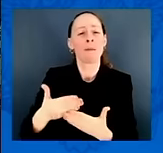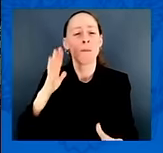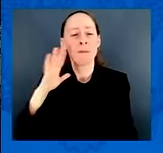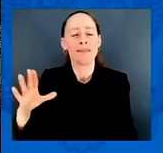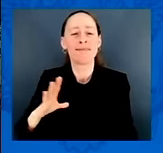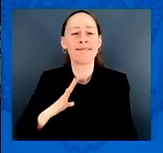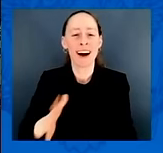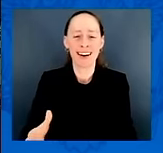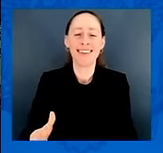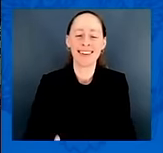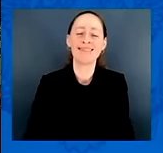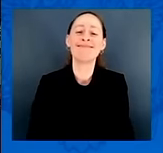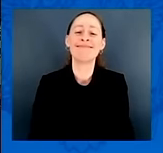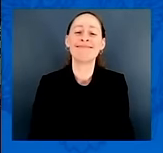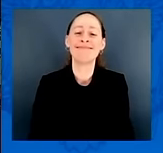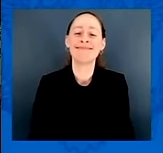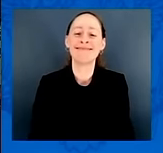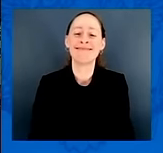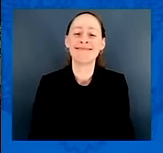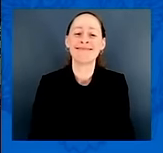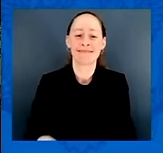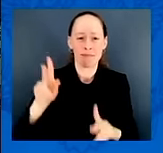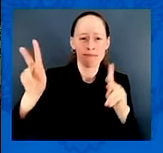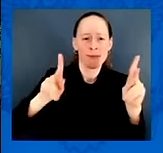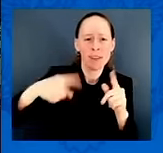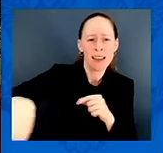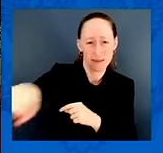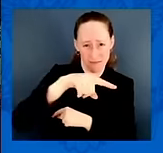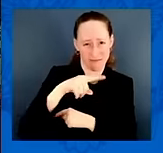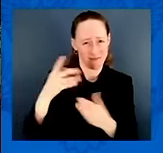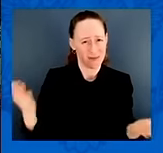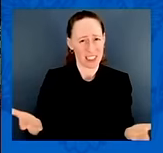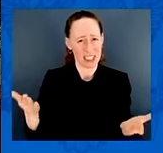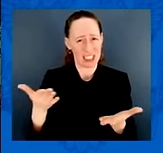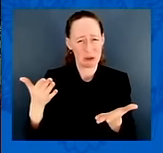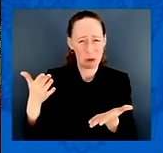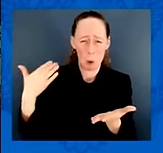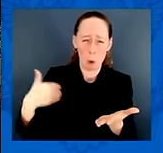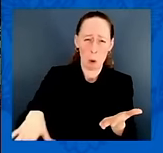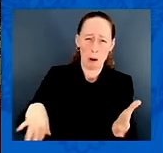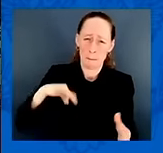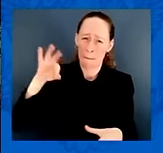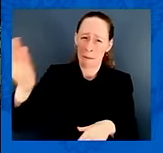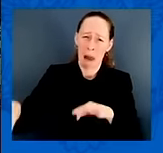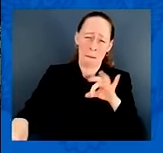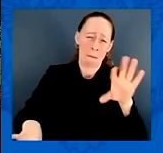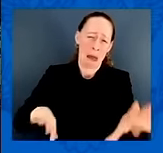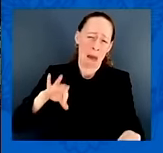drugs than anywhere in the world. It's wrong, and I'm ending it.